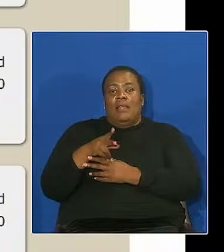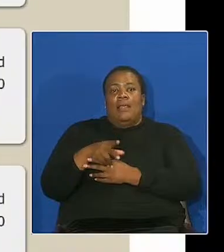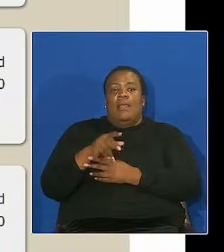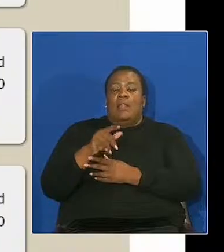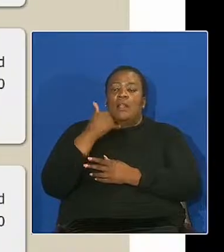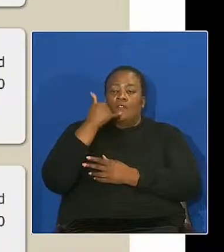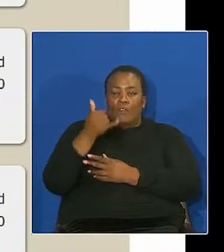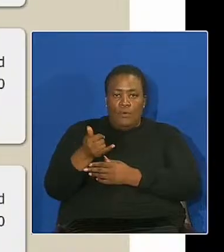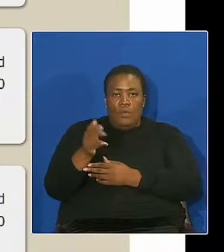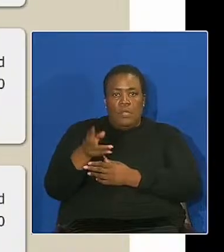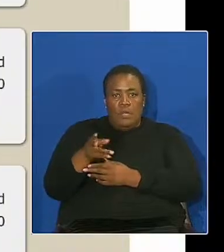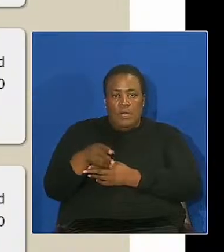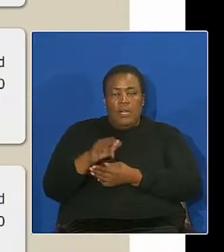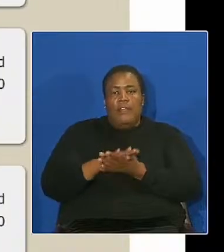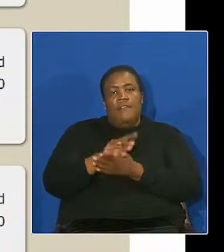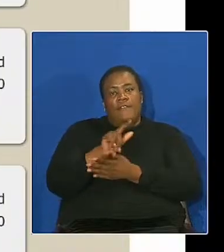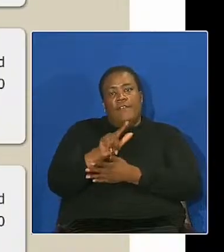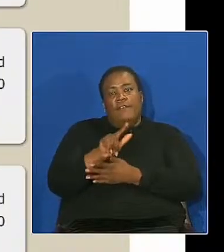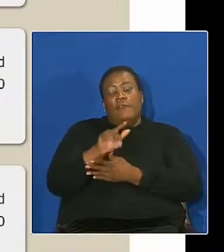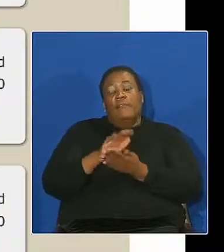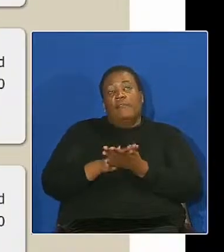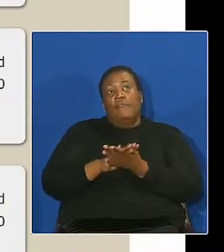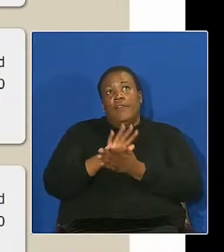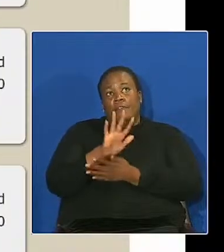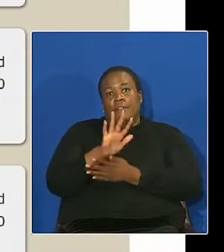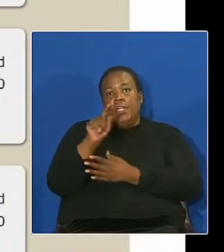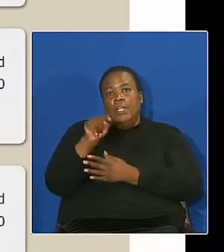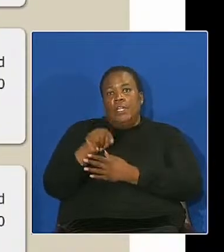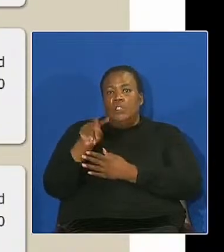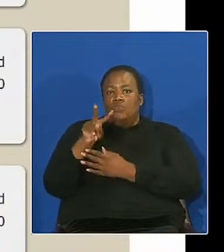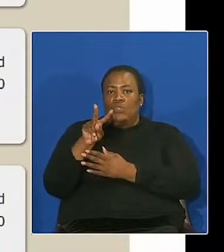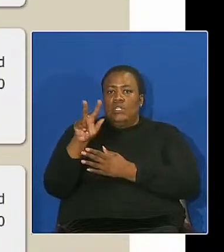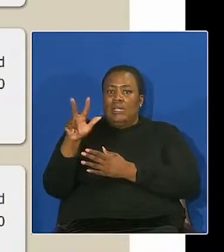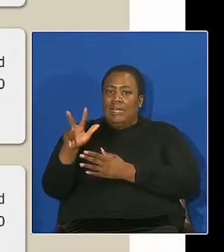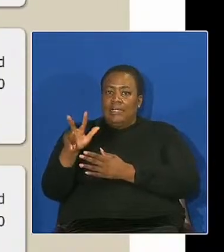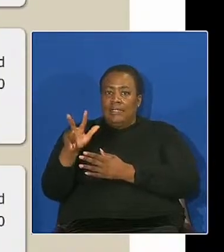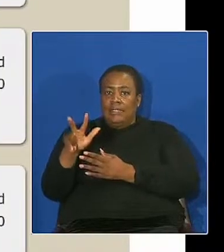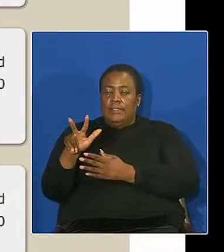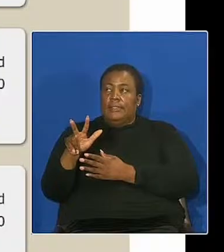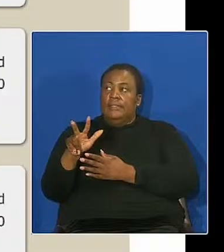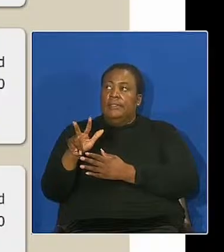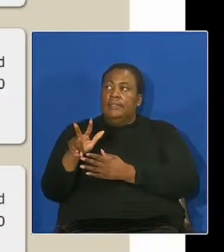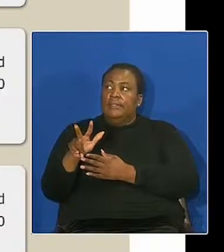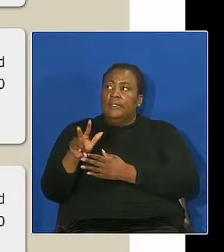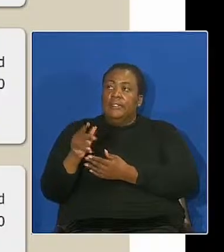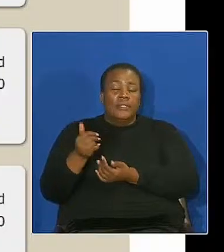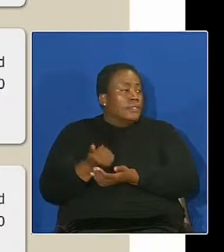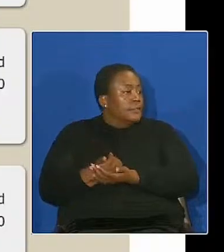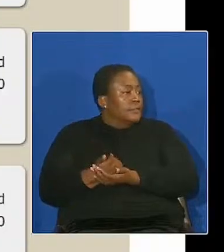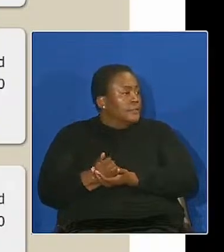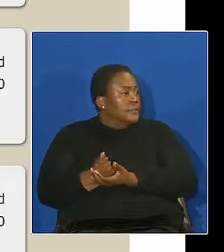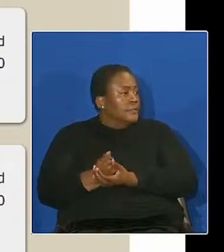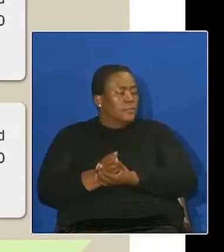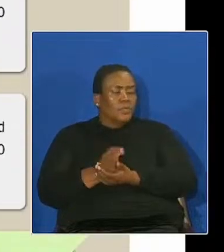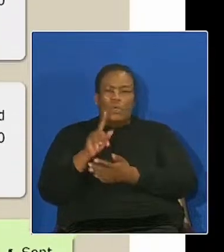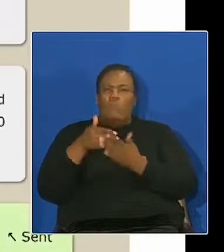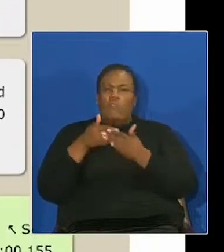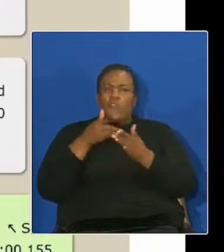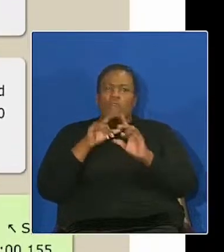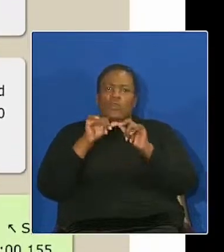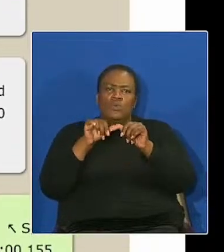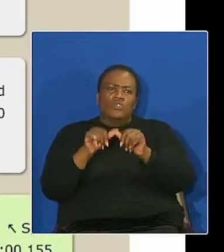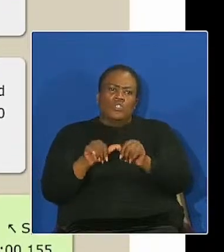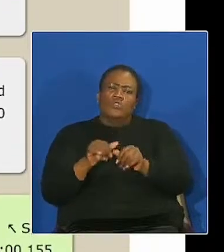call at 15:28. Then a call now from... Sorry, General, just before you move off